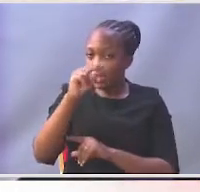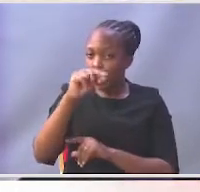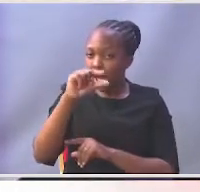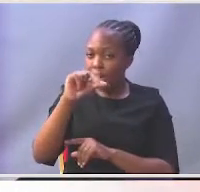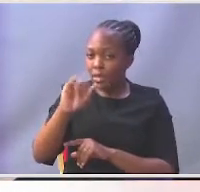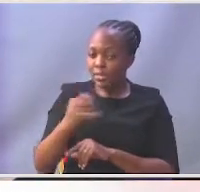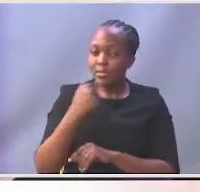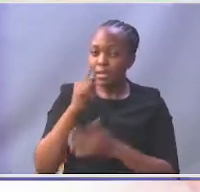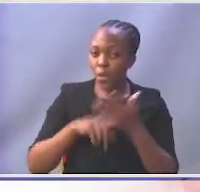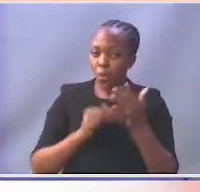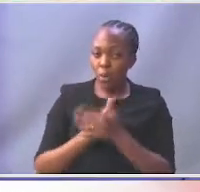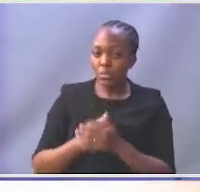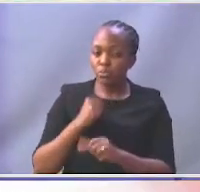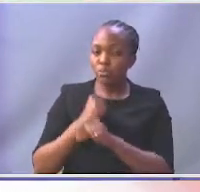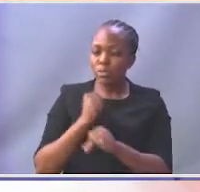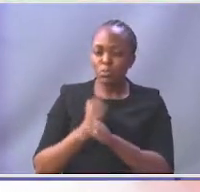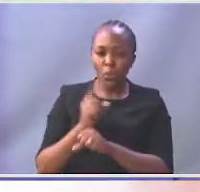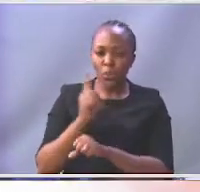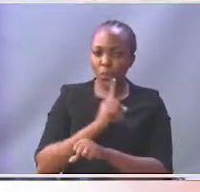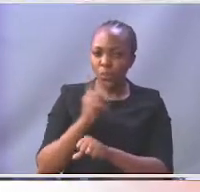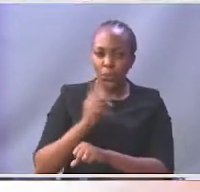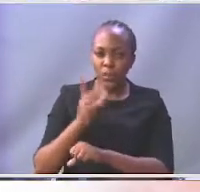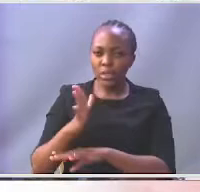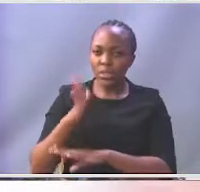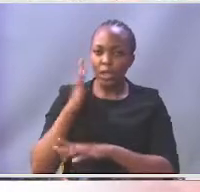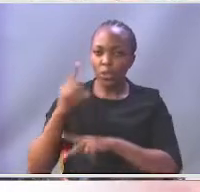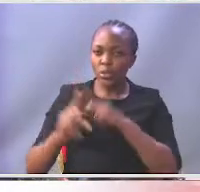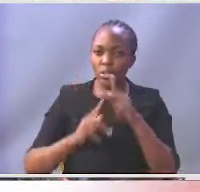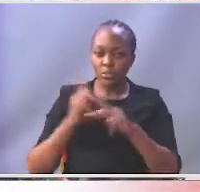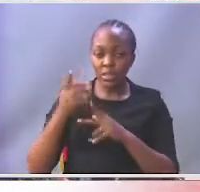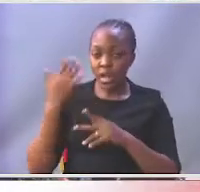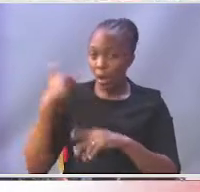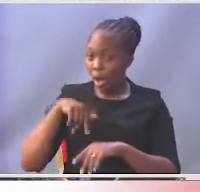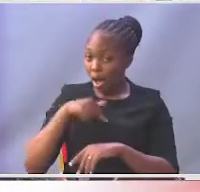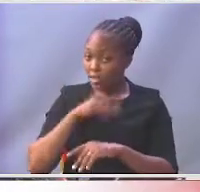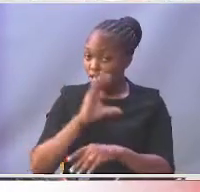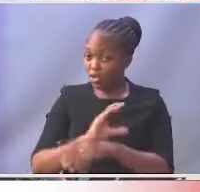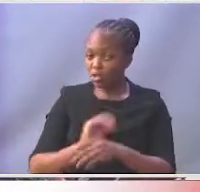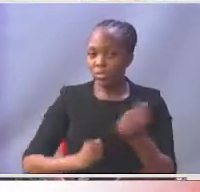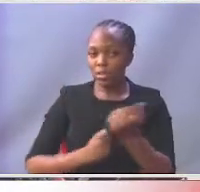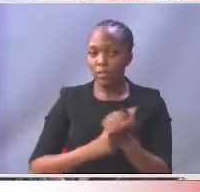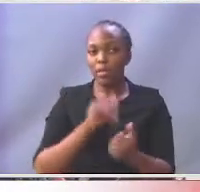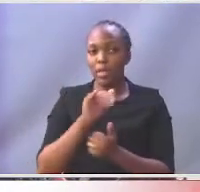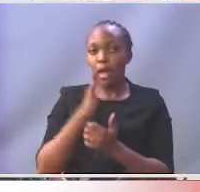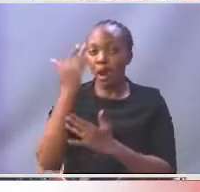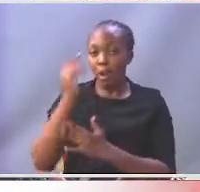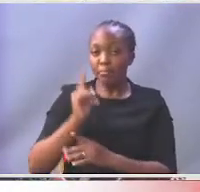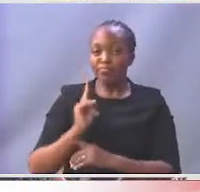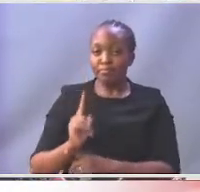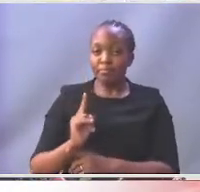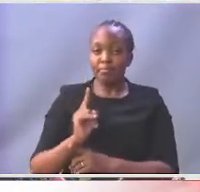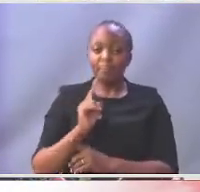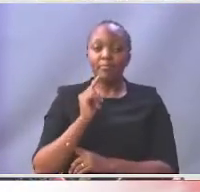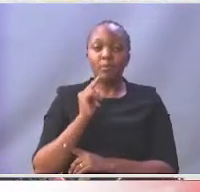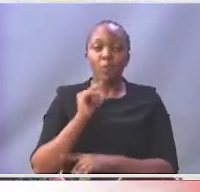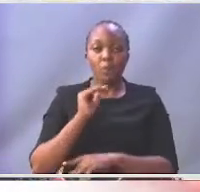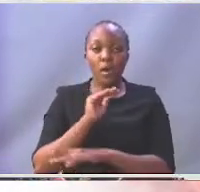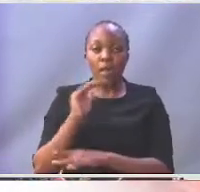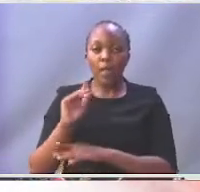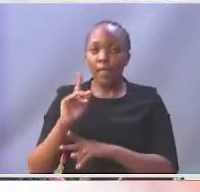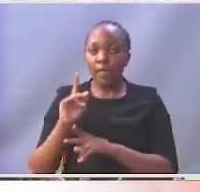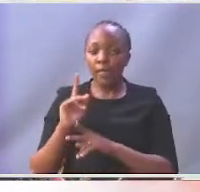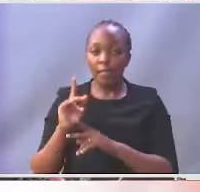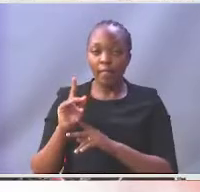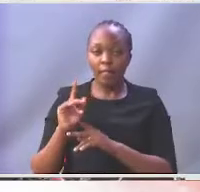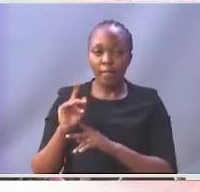Sisi kama kanisa tunaunga mkono. The flare up of a bandit attack comes amidst an impending operation which was initiated by